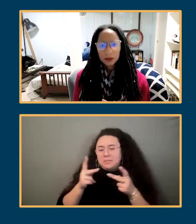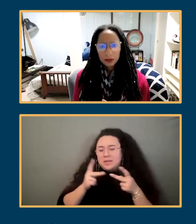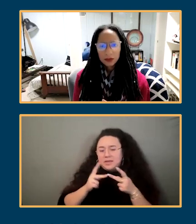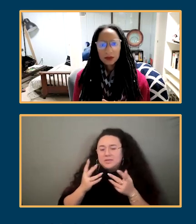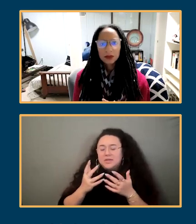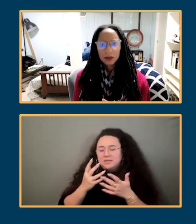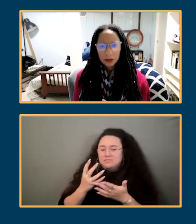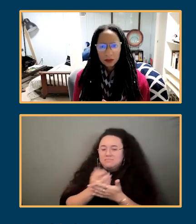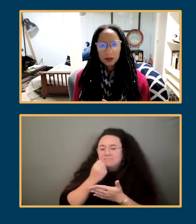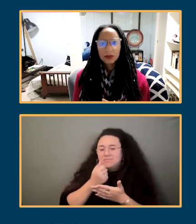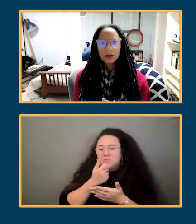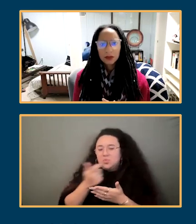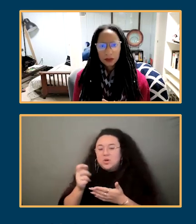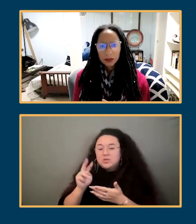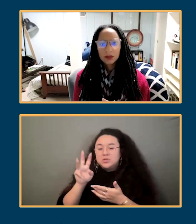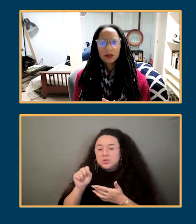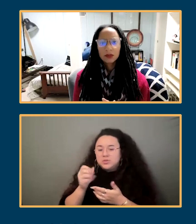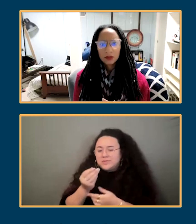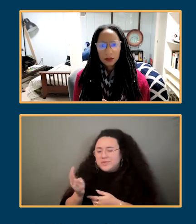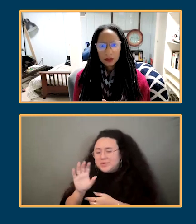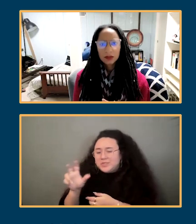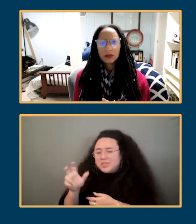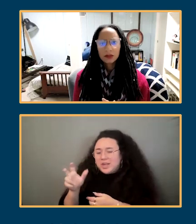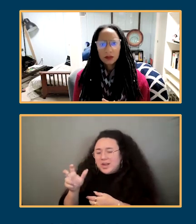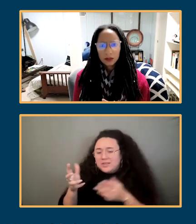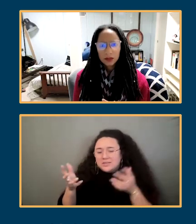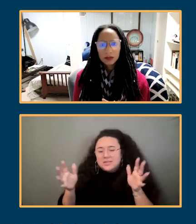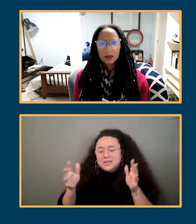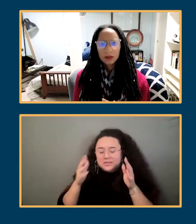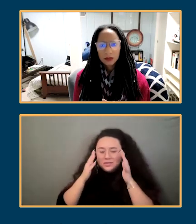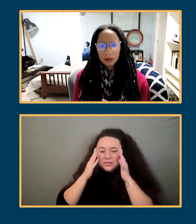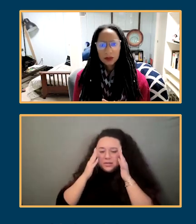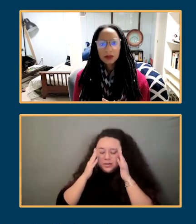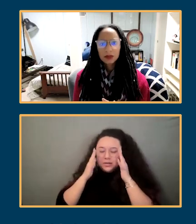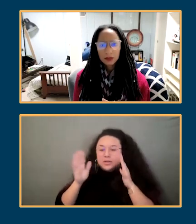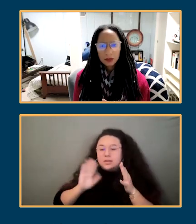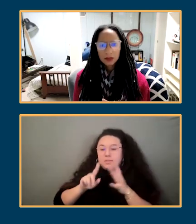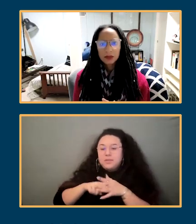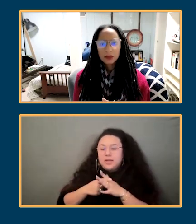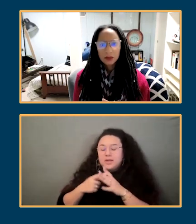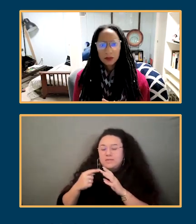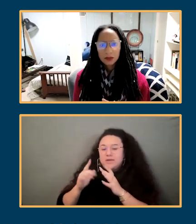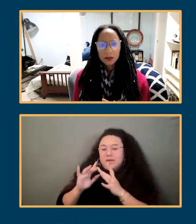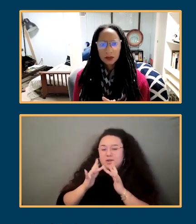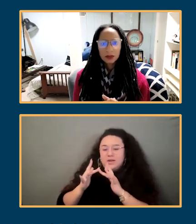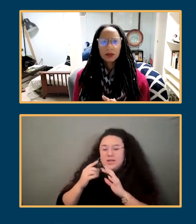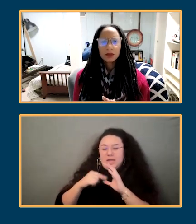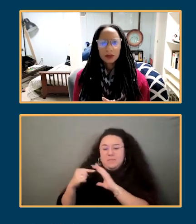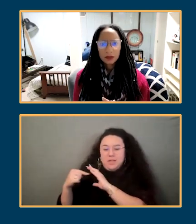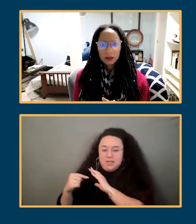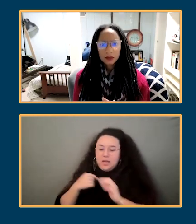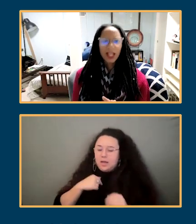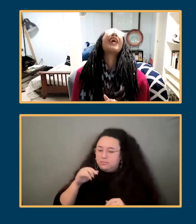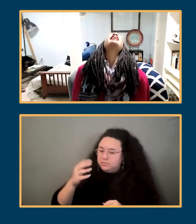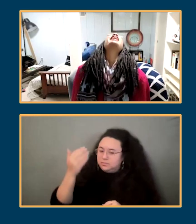could get news. There were only a handful of channels. This was, at the dawn of the internet, when email was just happening. Yes, I go